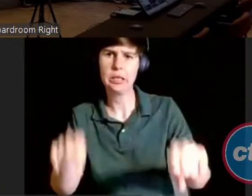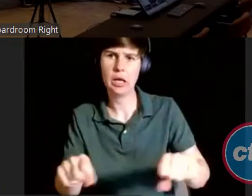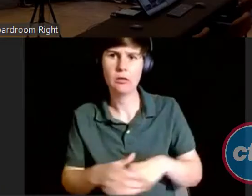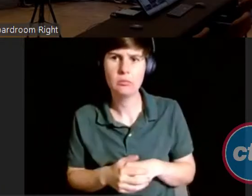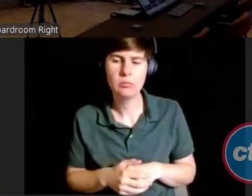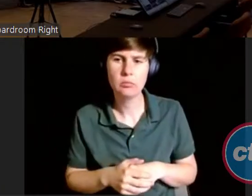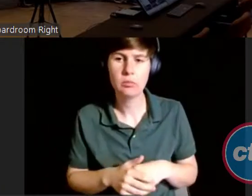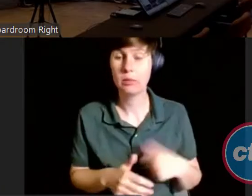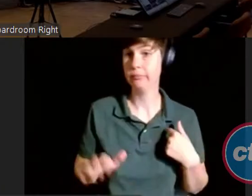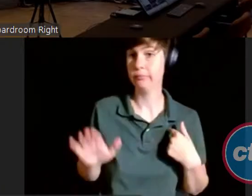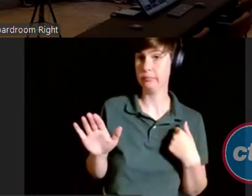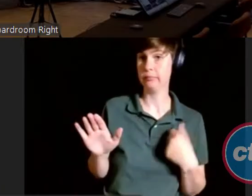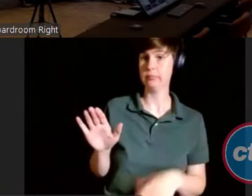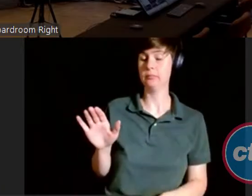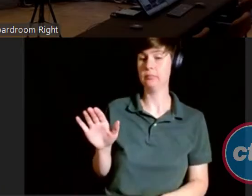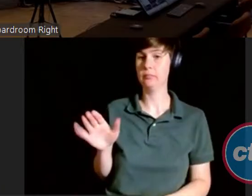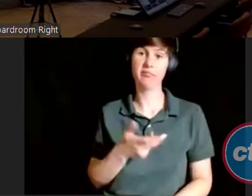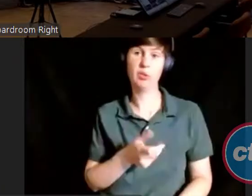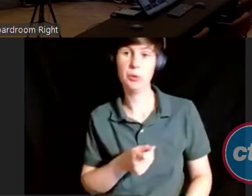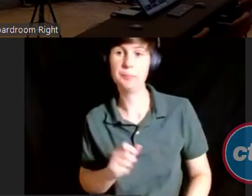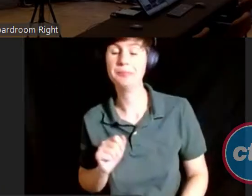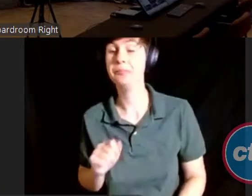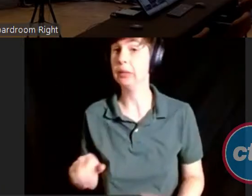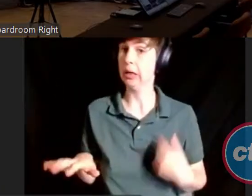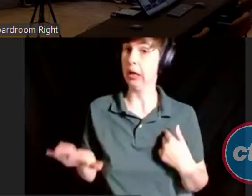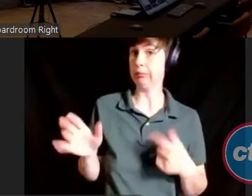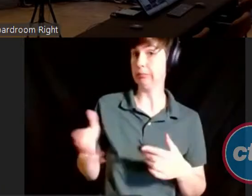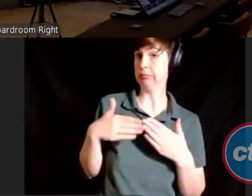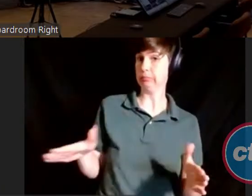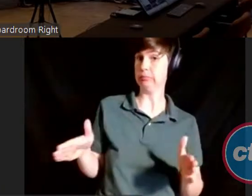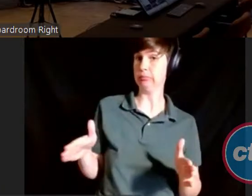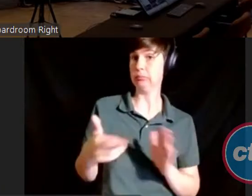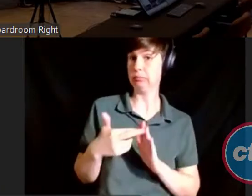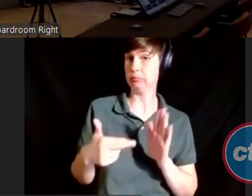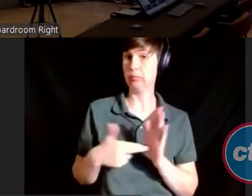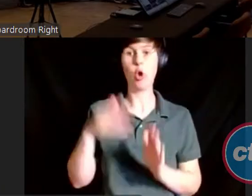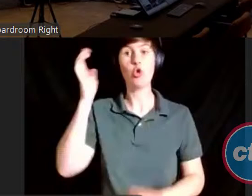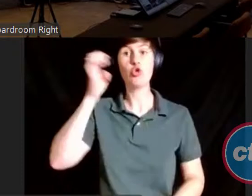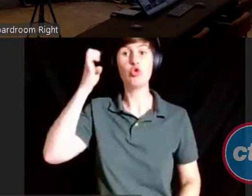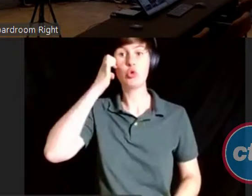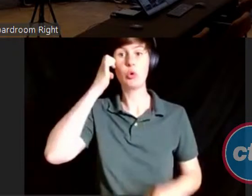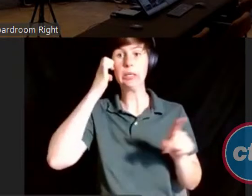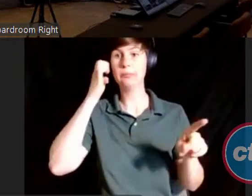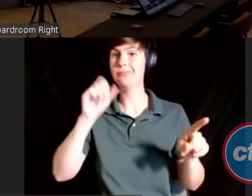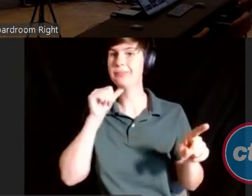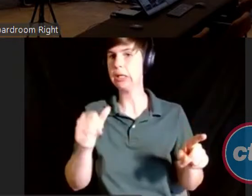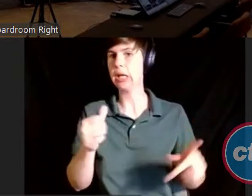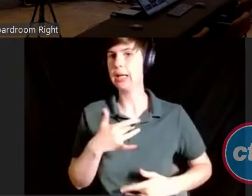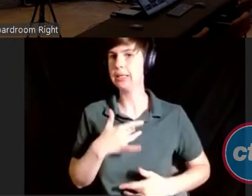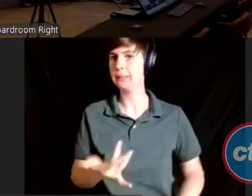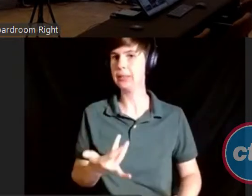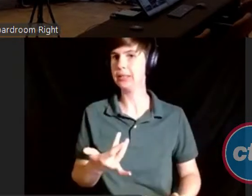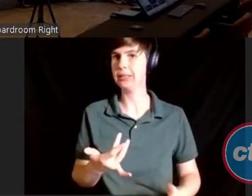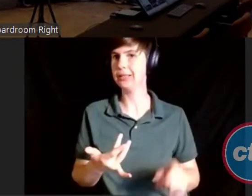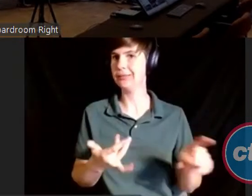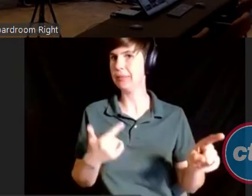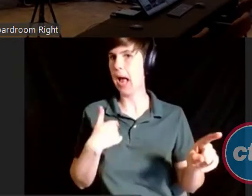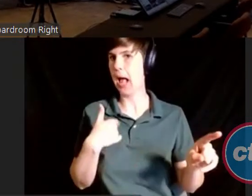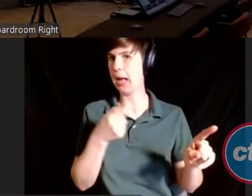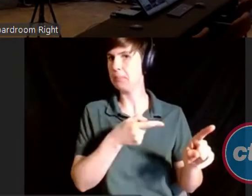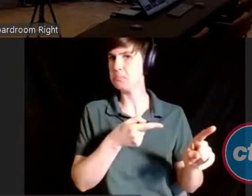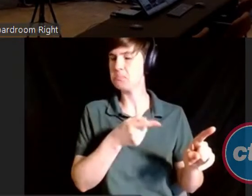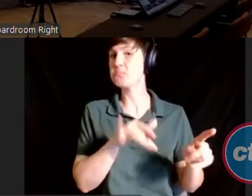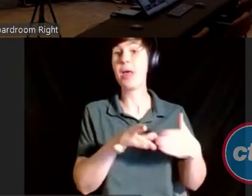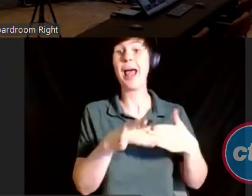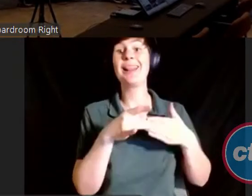never step up, but yeah. As a rule, I think Europe is not typically what I would consider to be leading